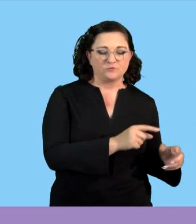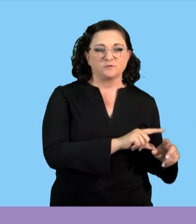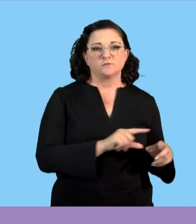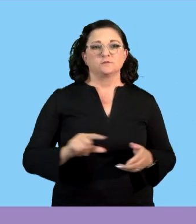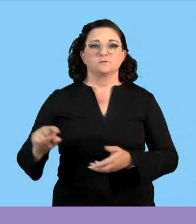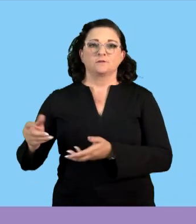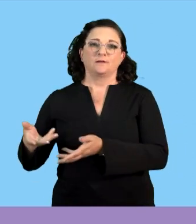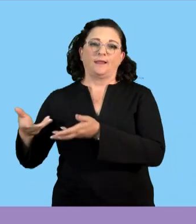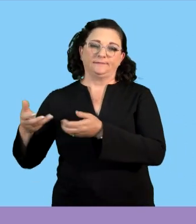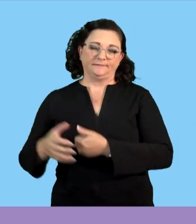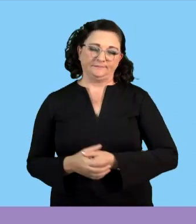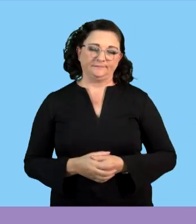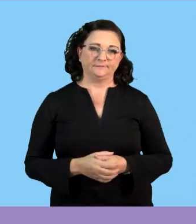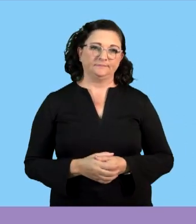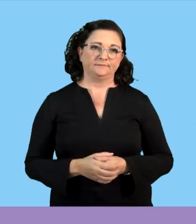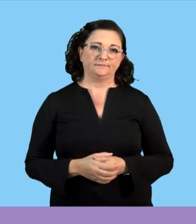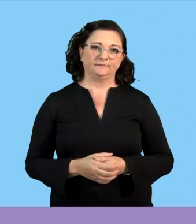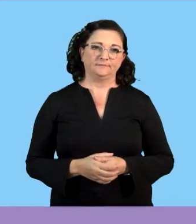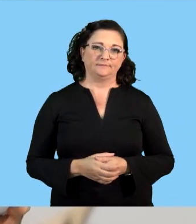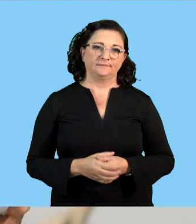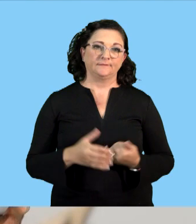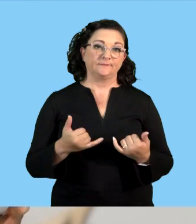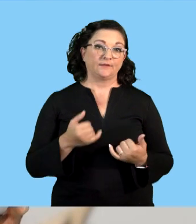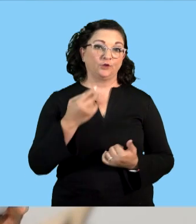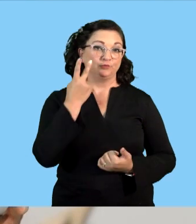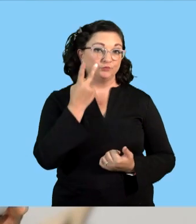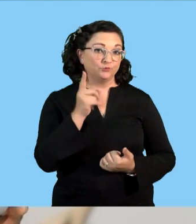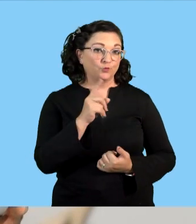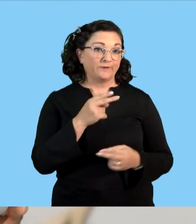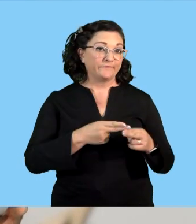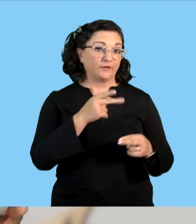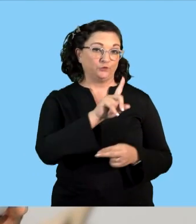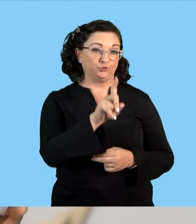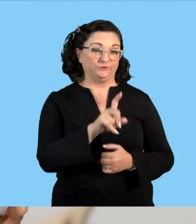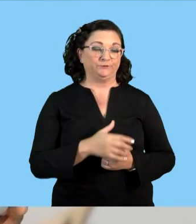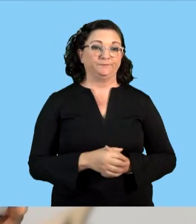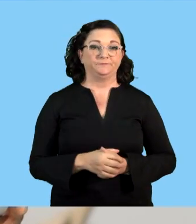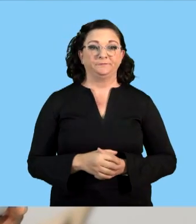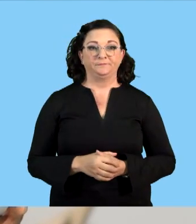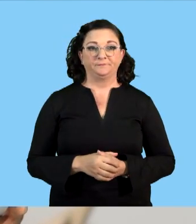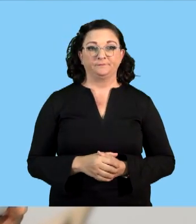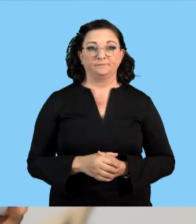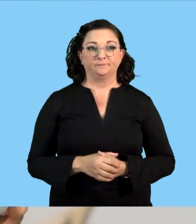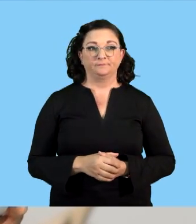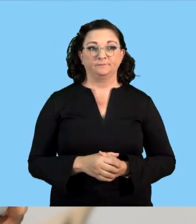heaviest right to the person who's less heavy. And let's look at the final question of this